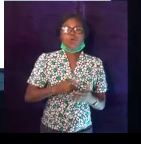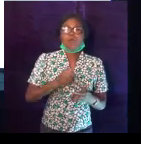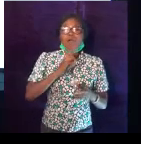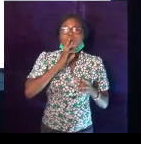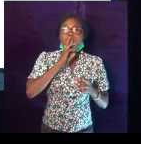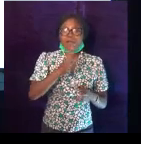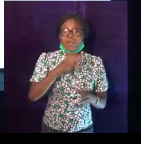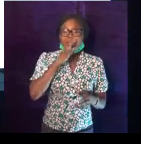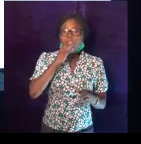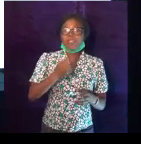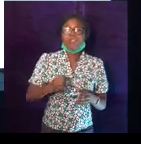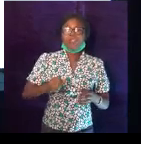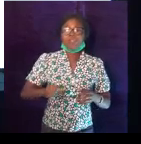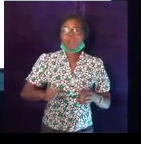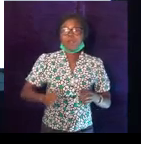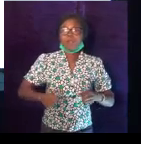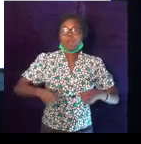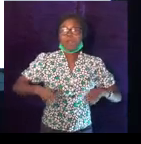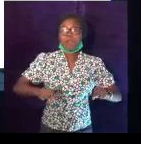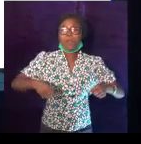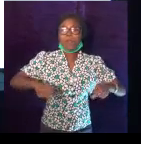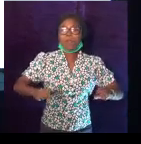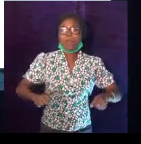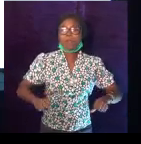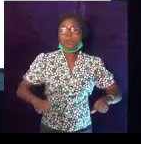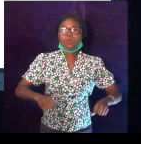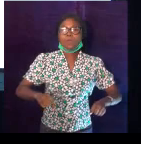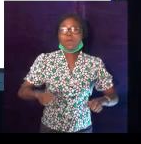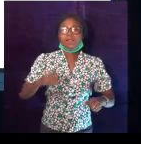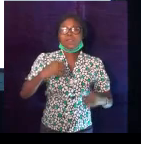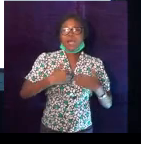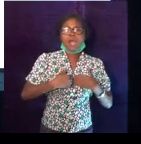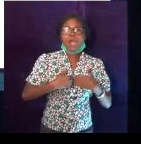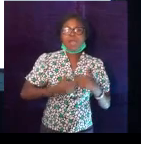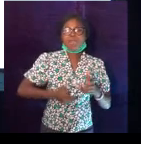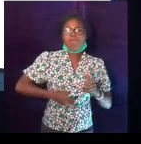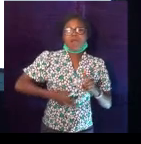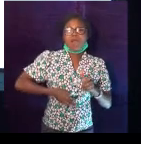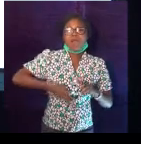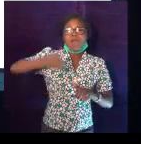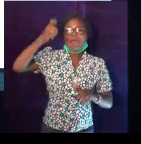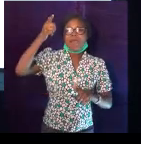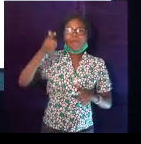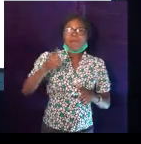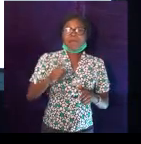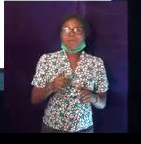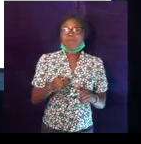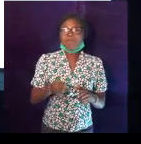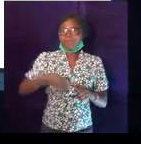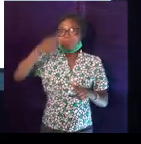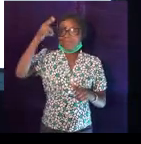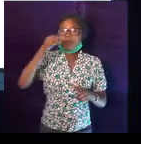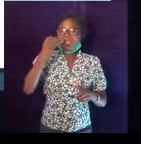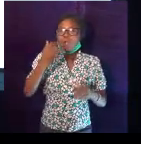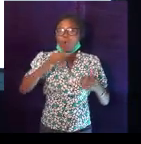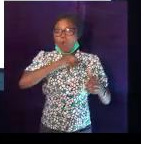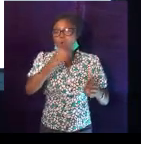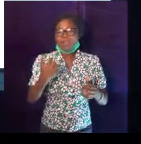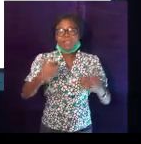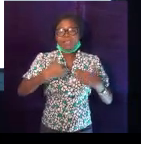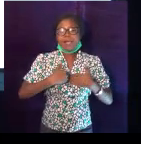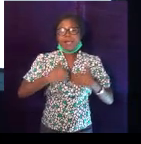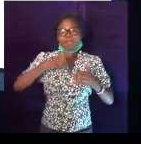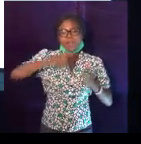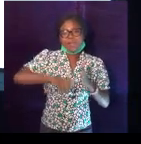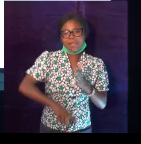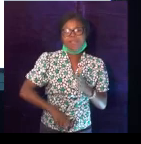Your answer should be the motorbike, because it has the highest number of images, 1, 2, 3, 4, 5, 6. Others have less